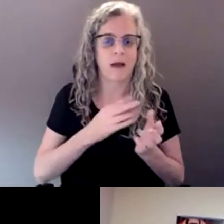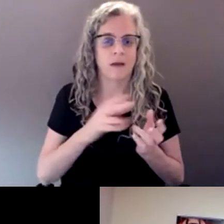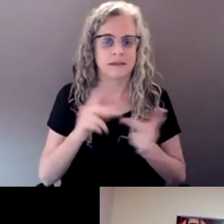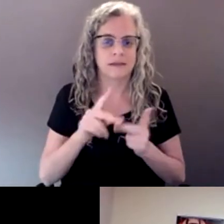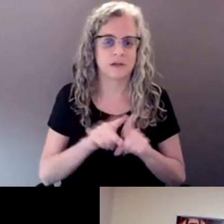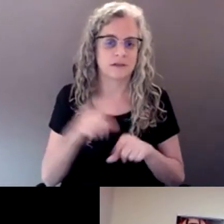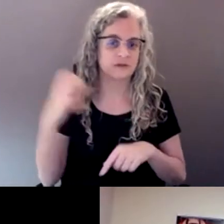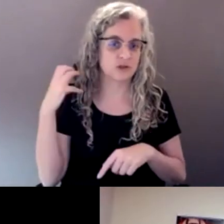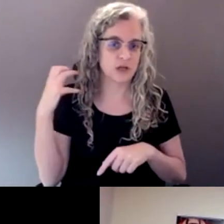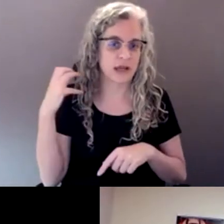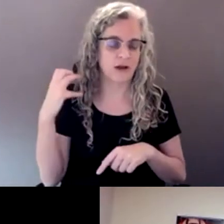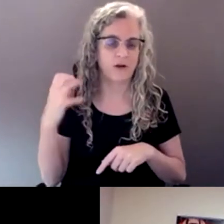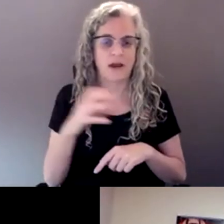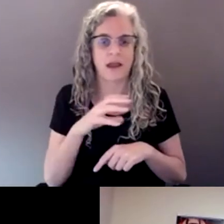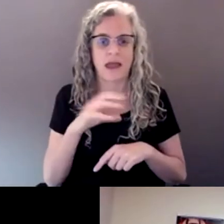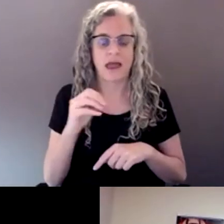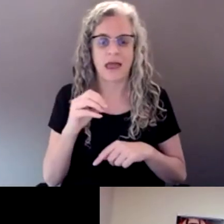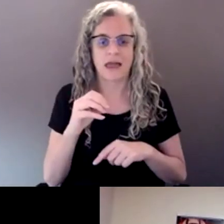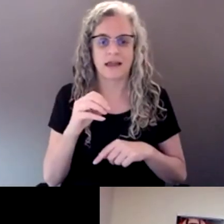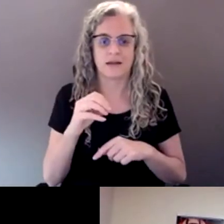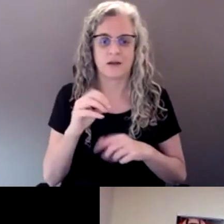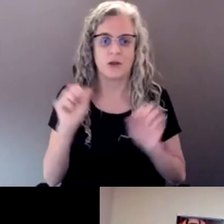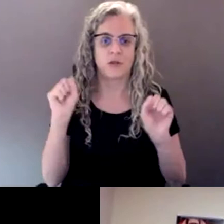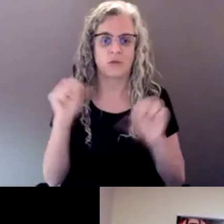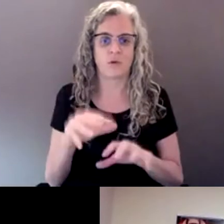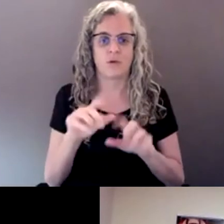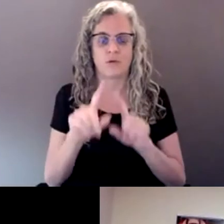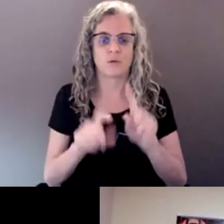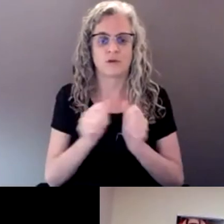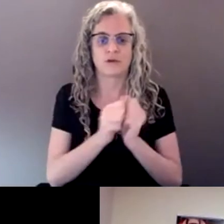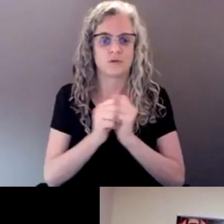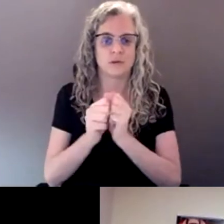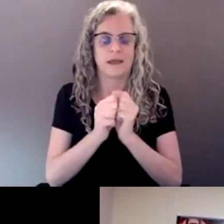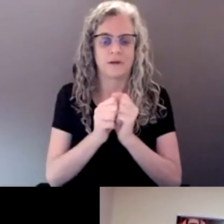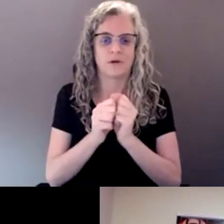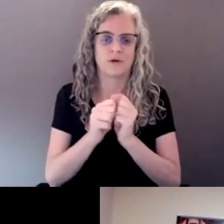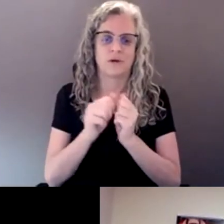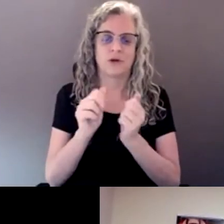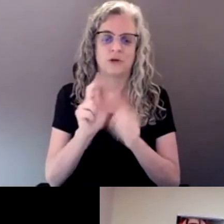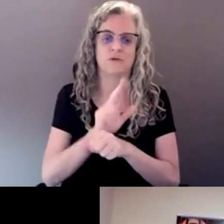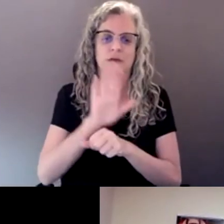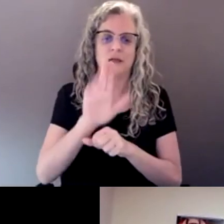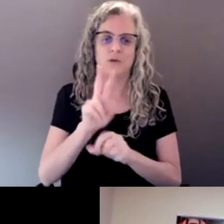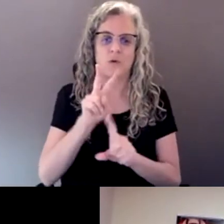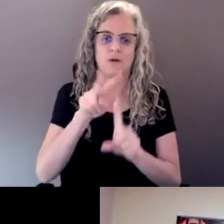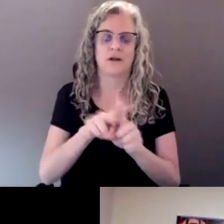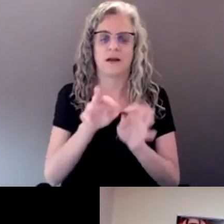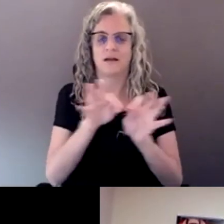essentially reframe those questions with your own language about the